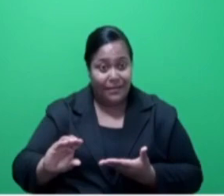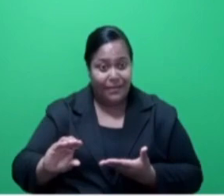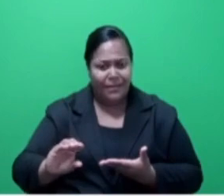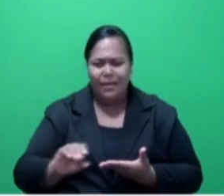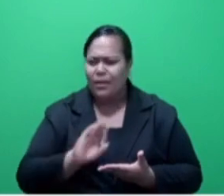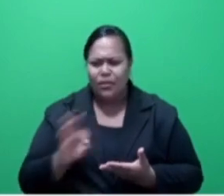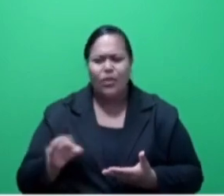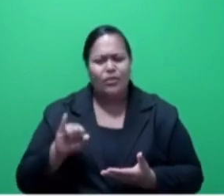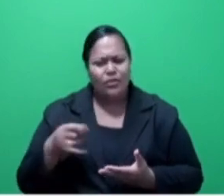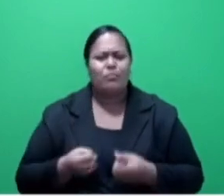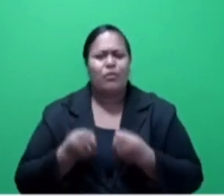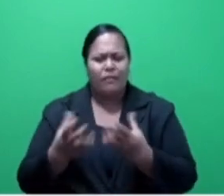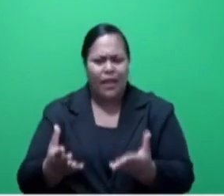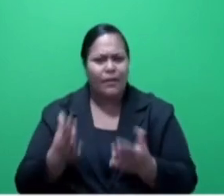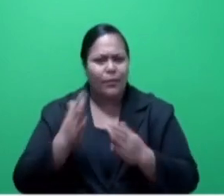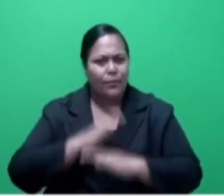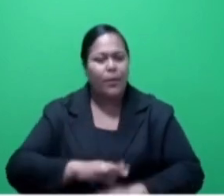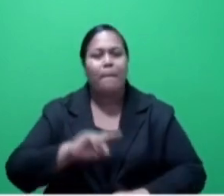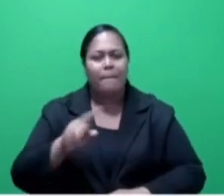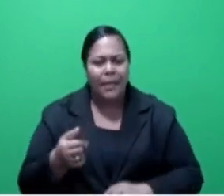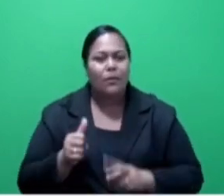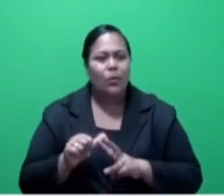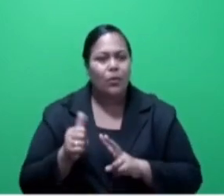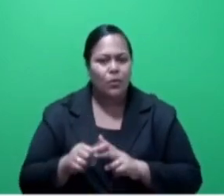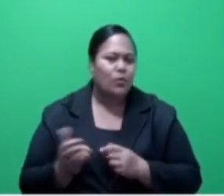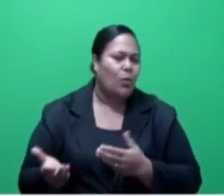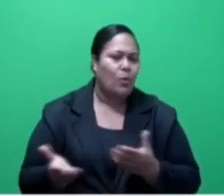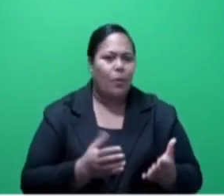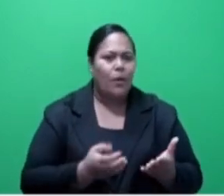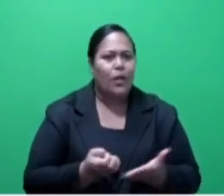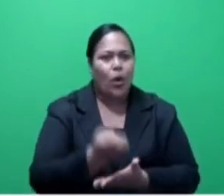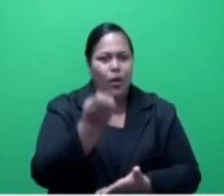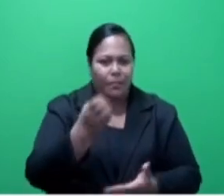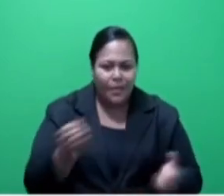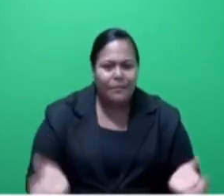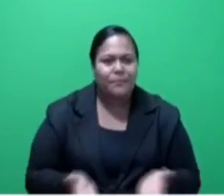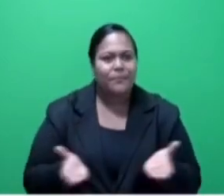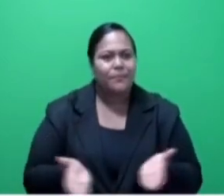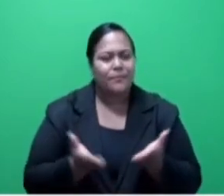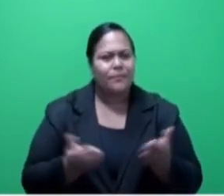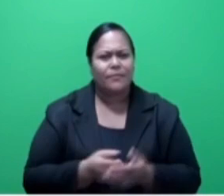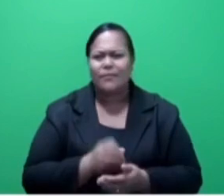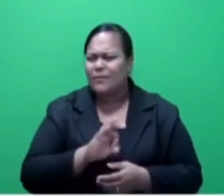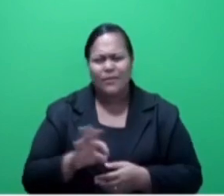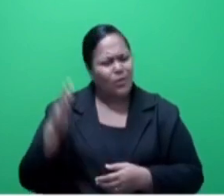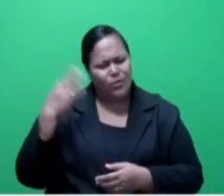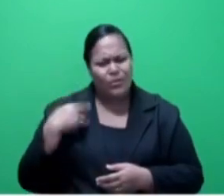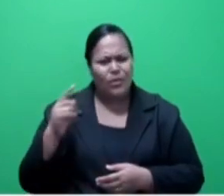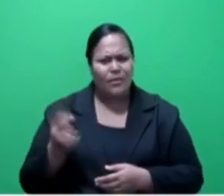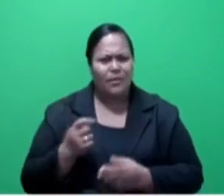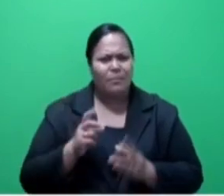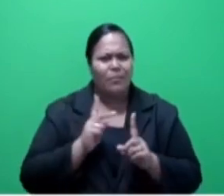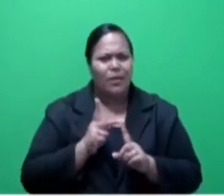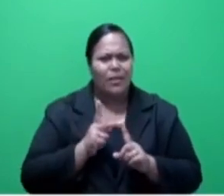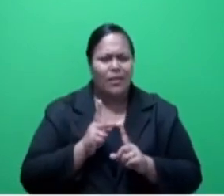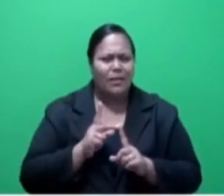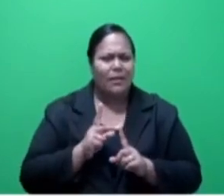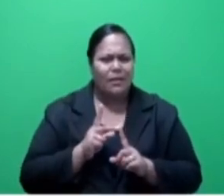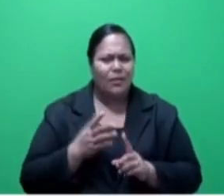And that's what you call managing an economy about, Mr. Speaker, sir. Not about some short-term political,